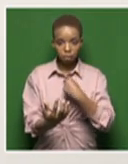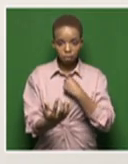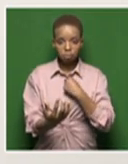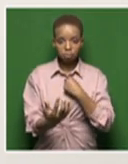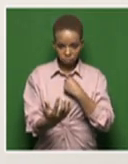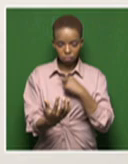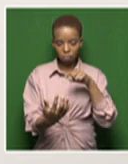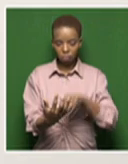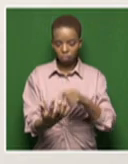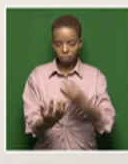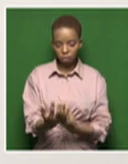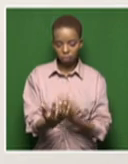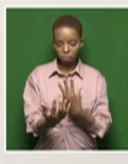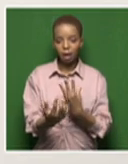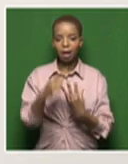it is completely